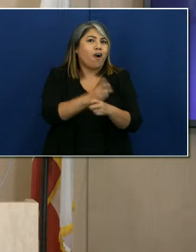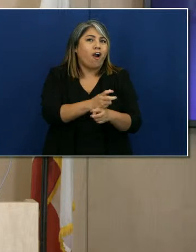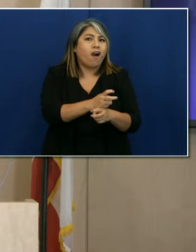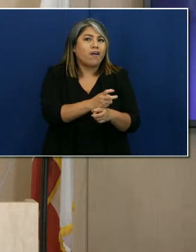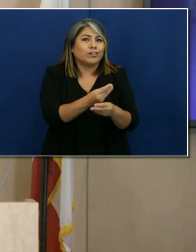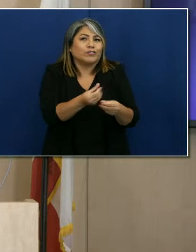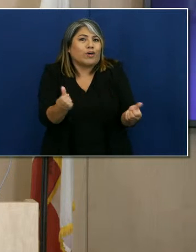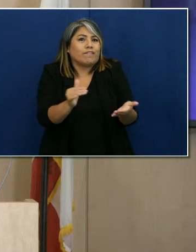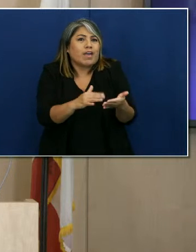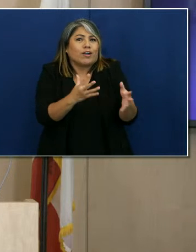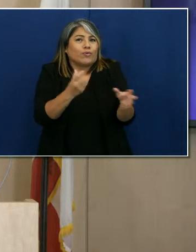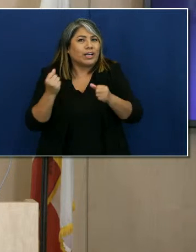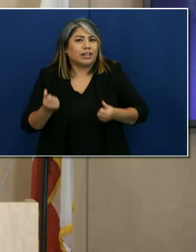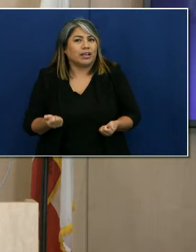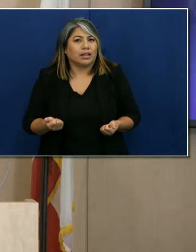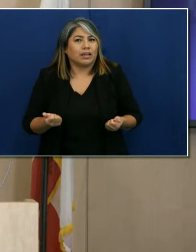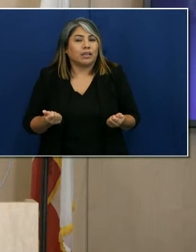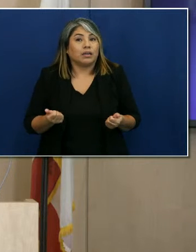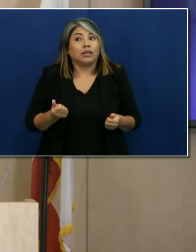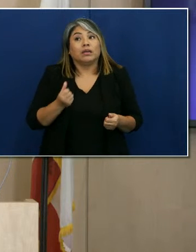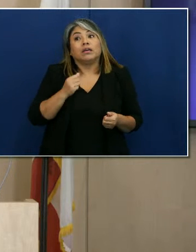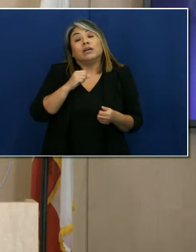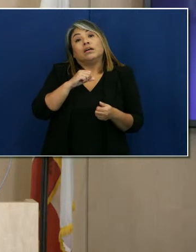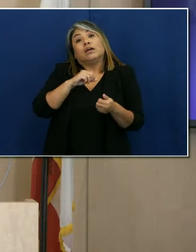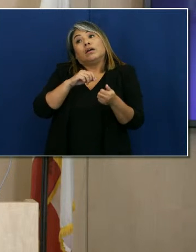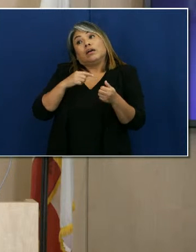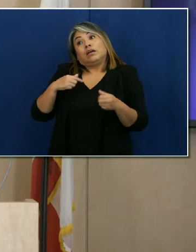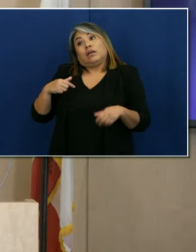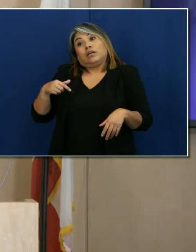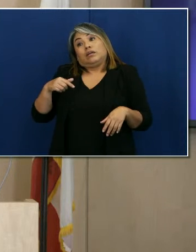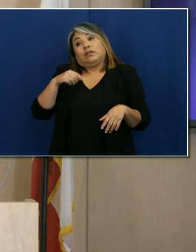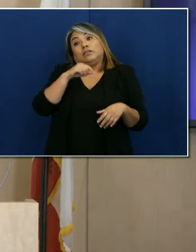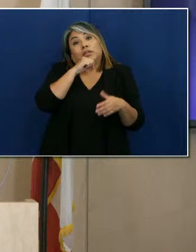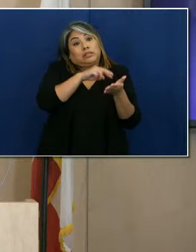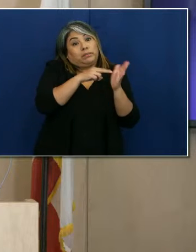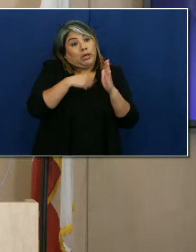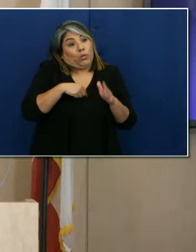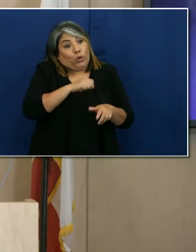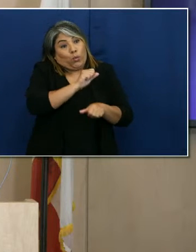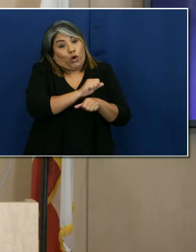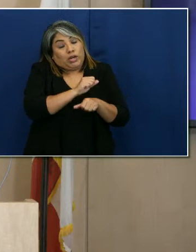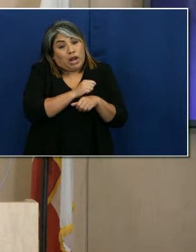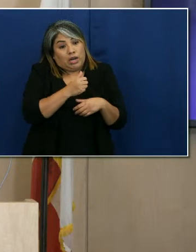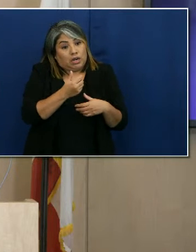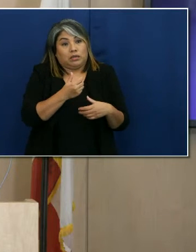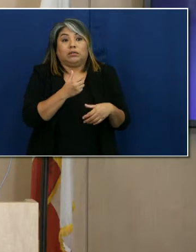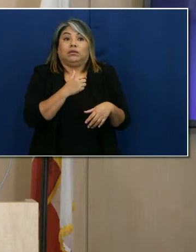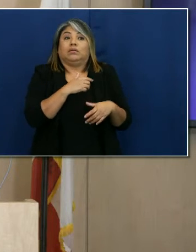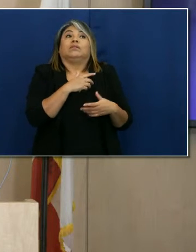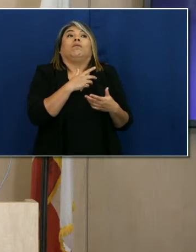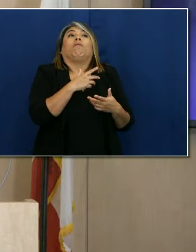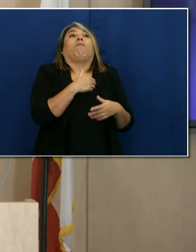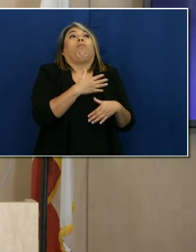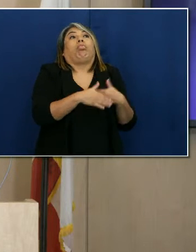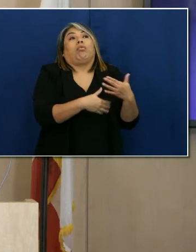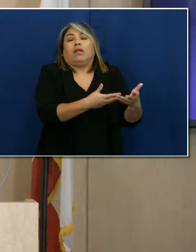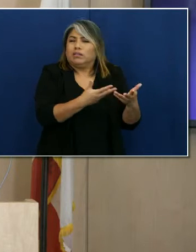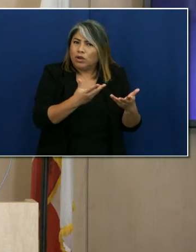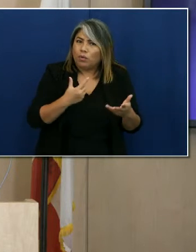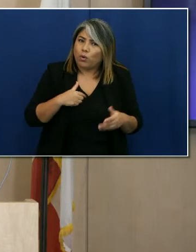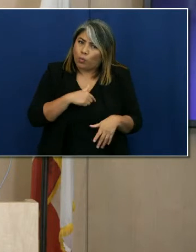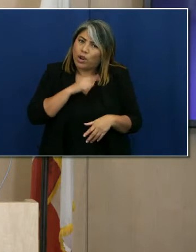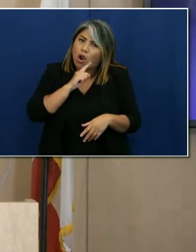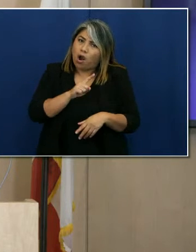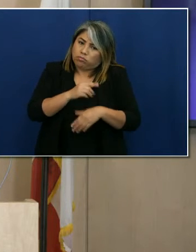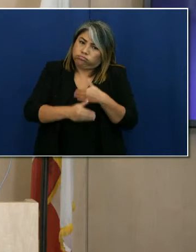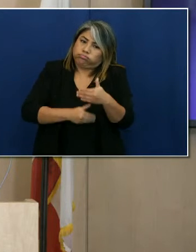to solve that quickly. Doesn't mean that we aren't working at it one step at a time, but it is hard to sort of flip a